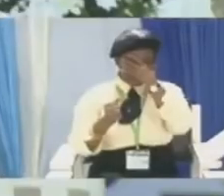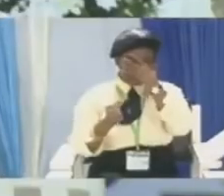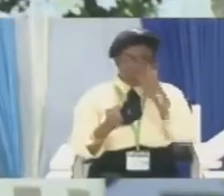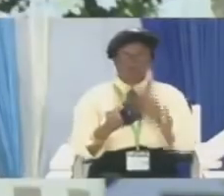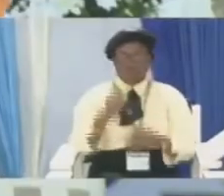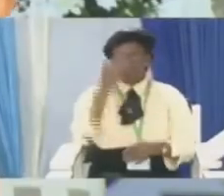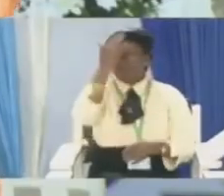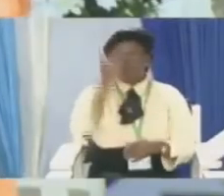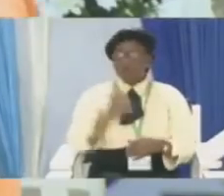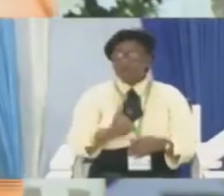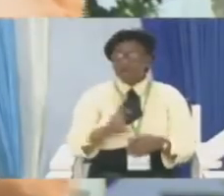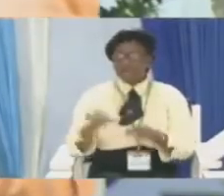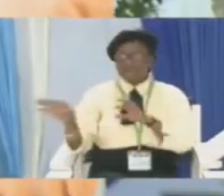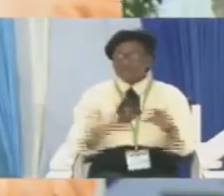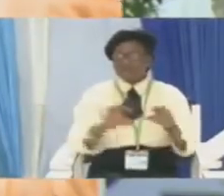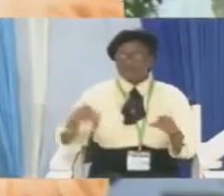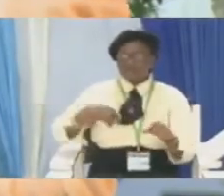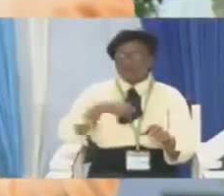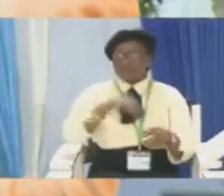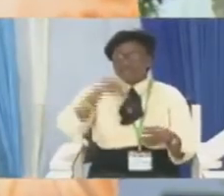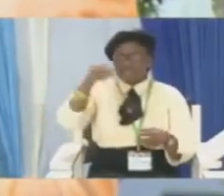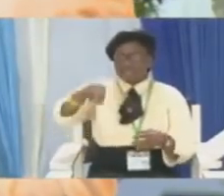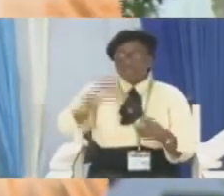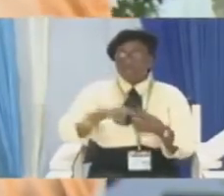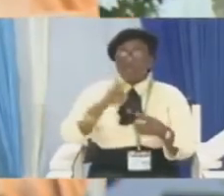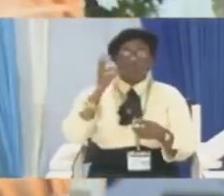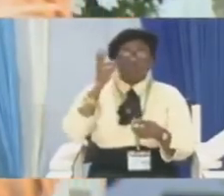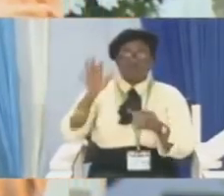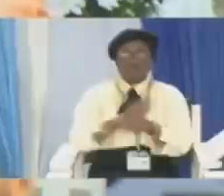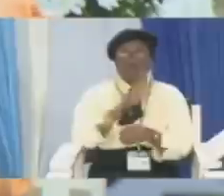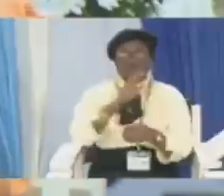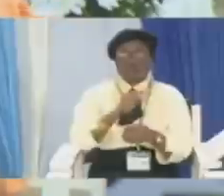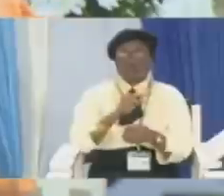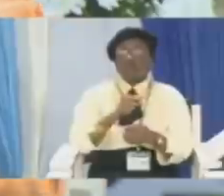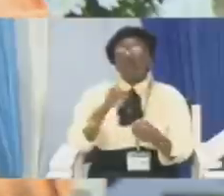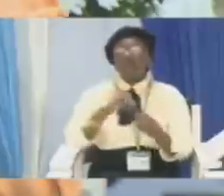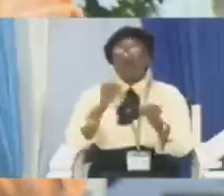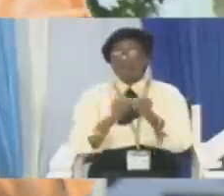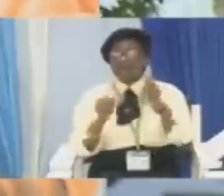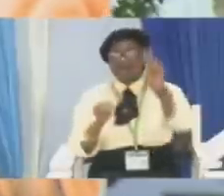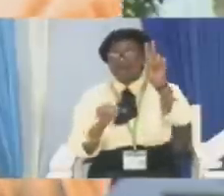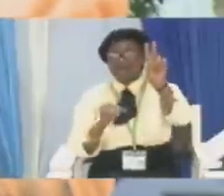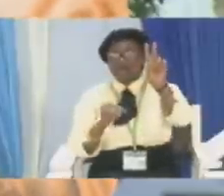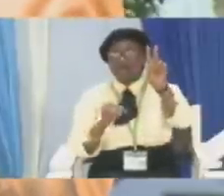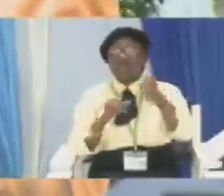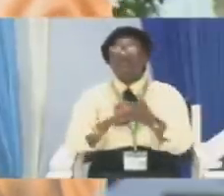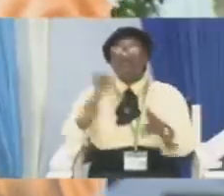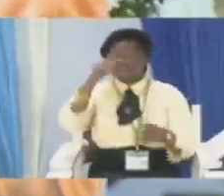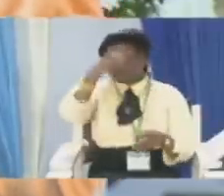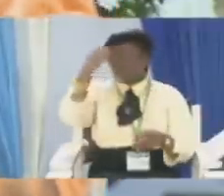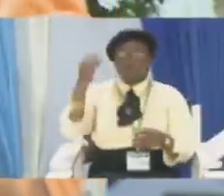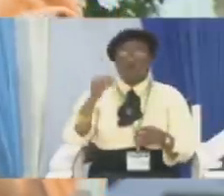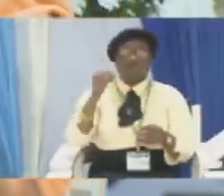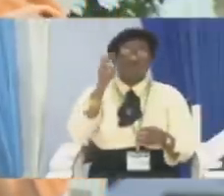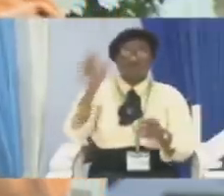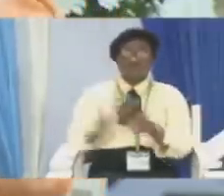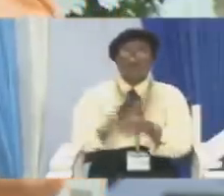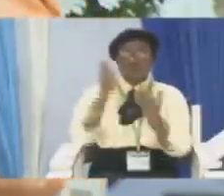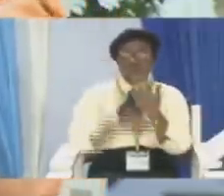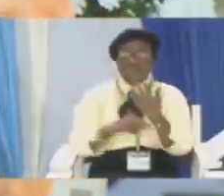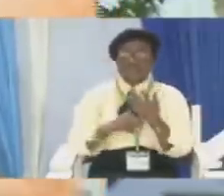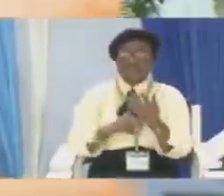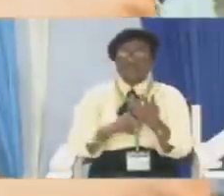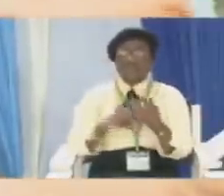Why do we need to be fruitful? Number two, it is because fruitfulness helps you to